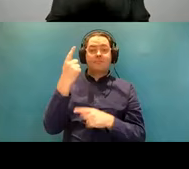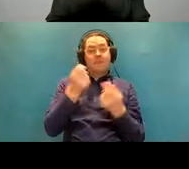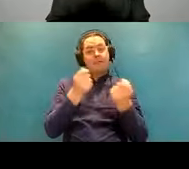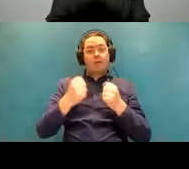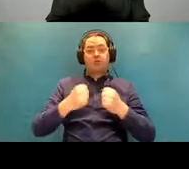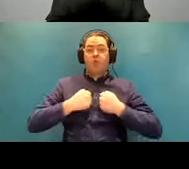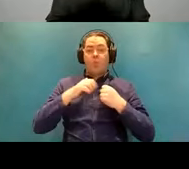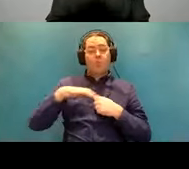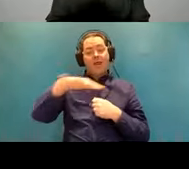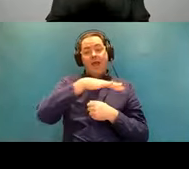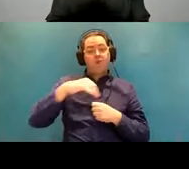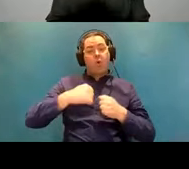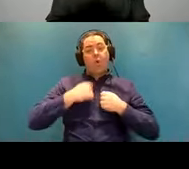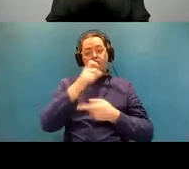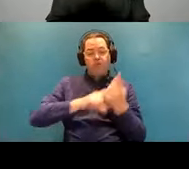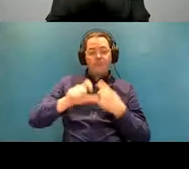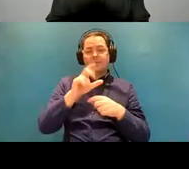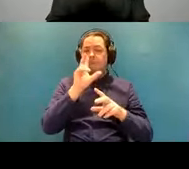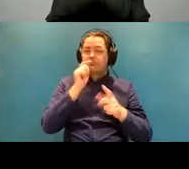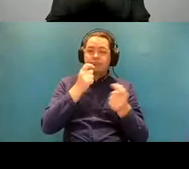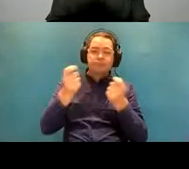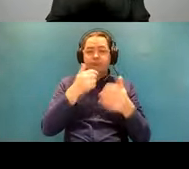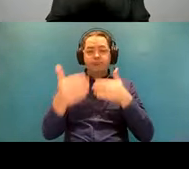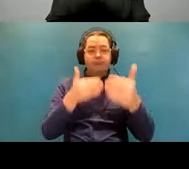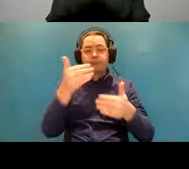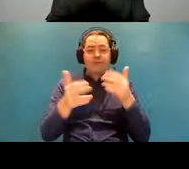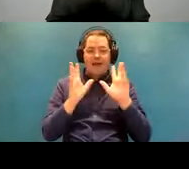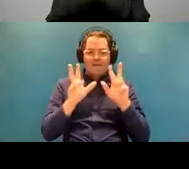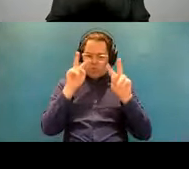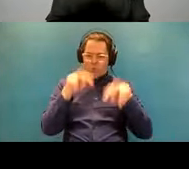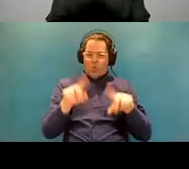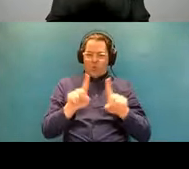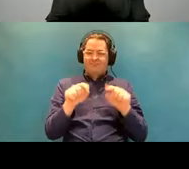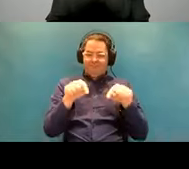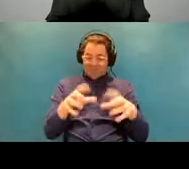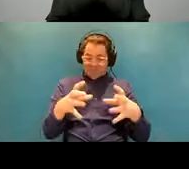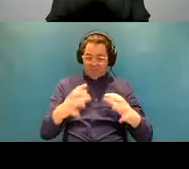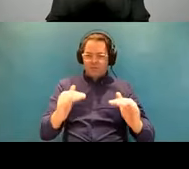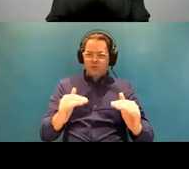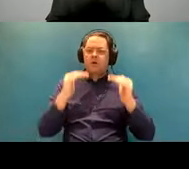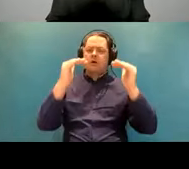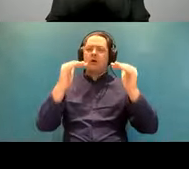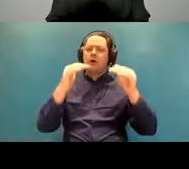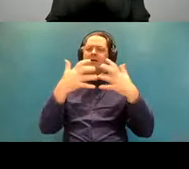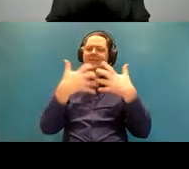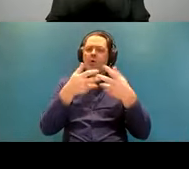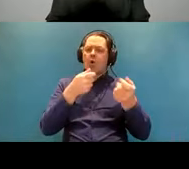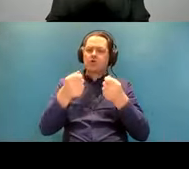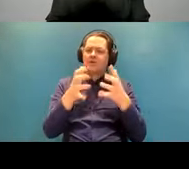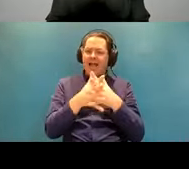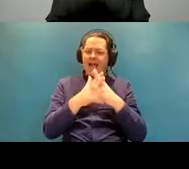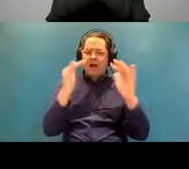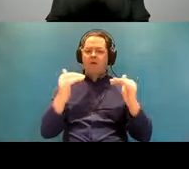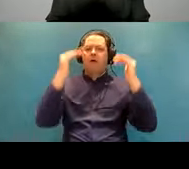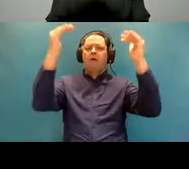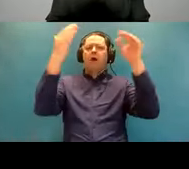own particular speech communities, but also what's happening above that at higher levels. And how are speakers guided